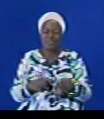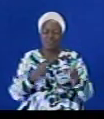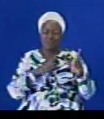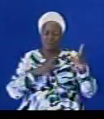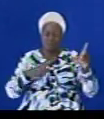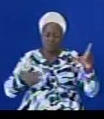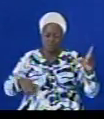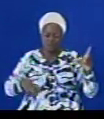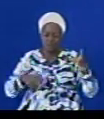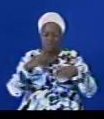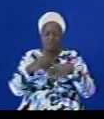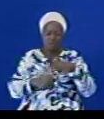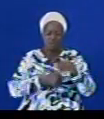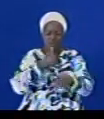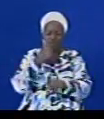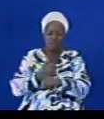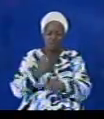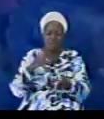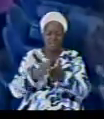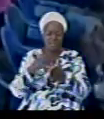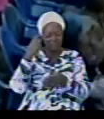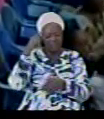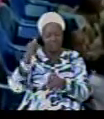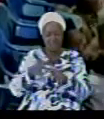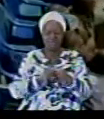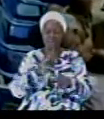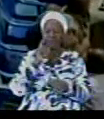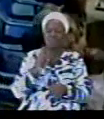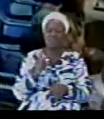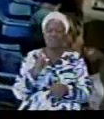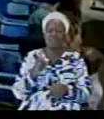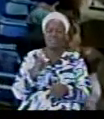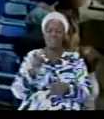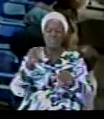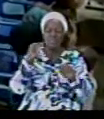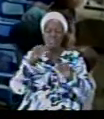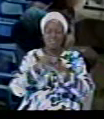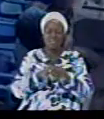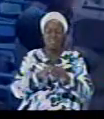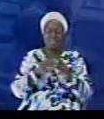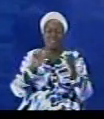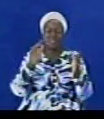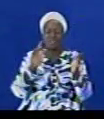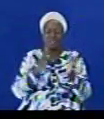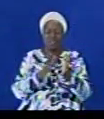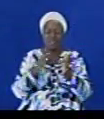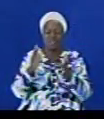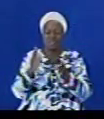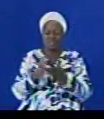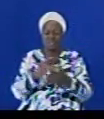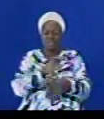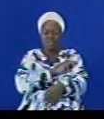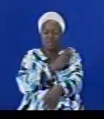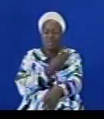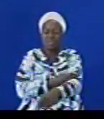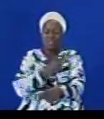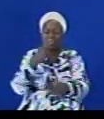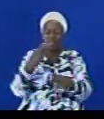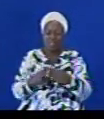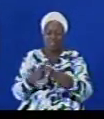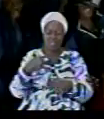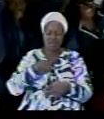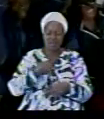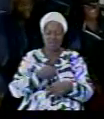Lord, confirm it for everyone. In Jesus' mighty name we